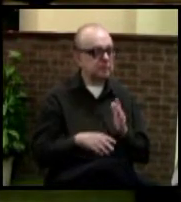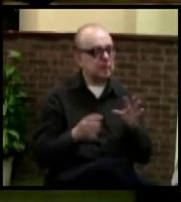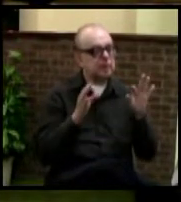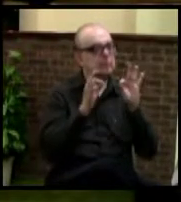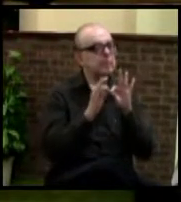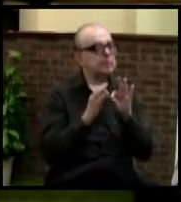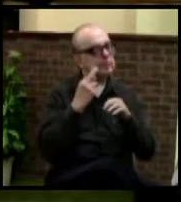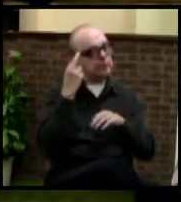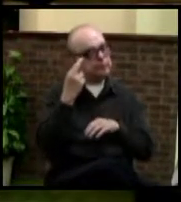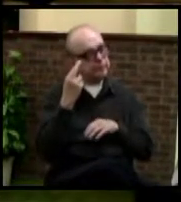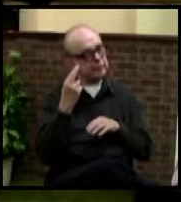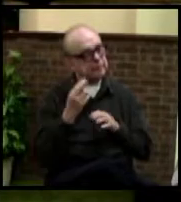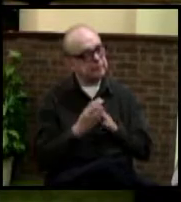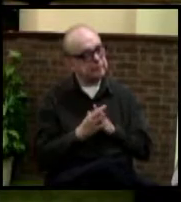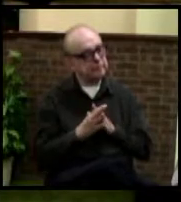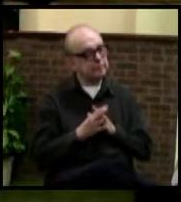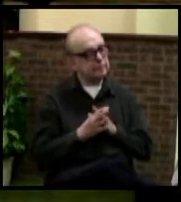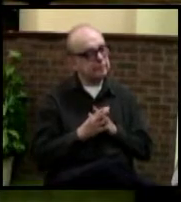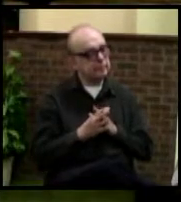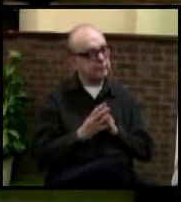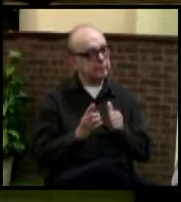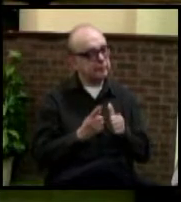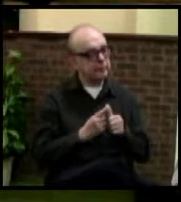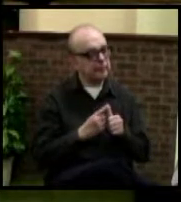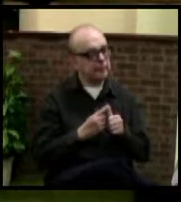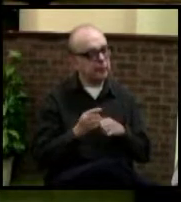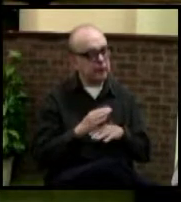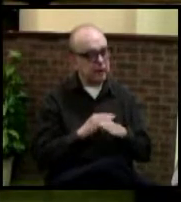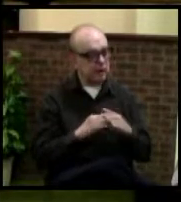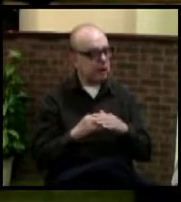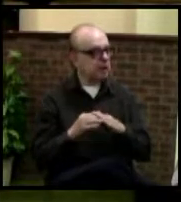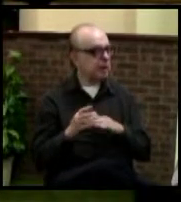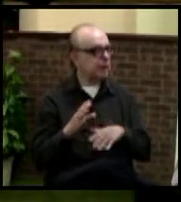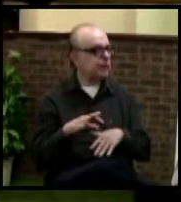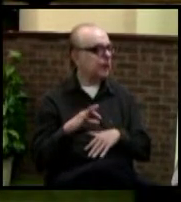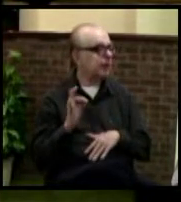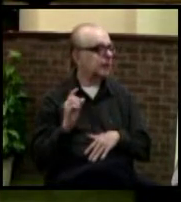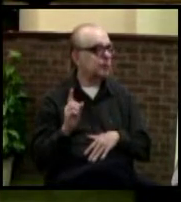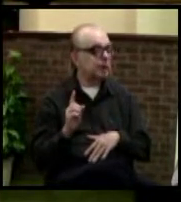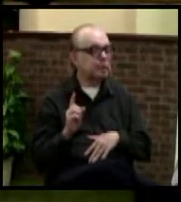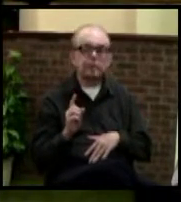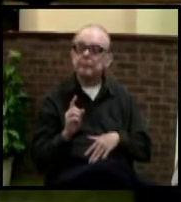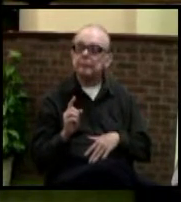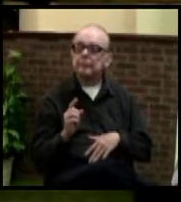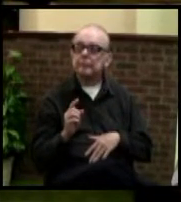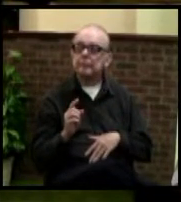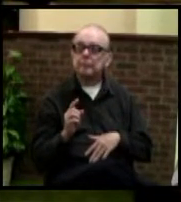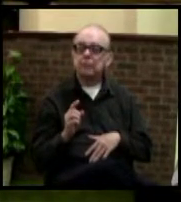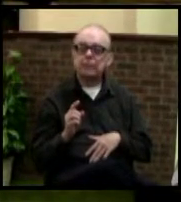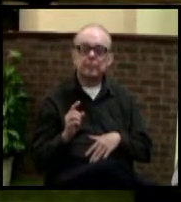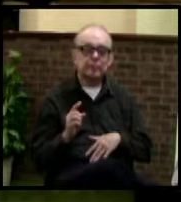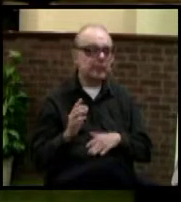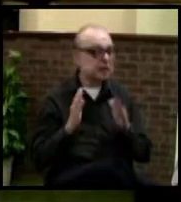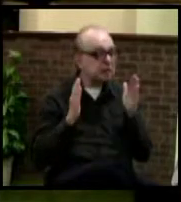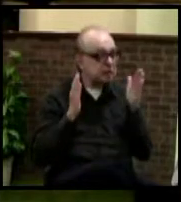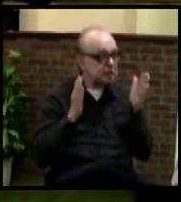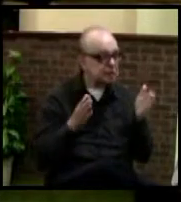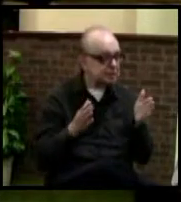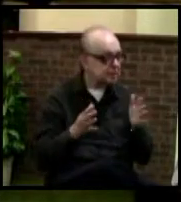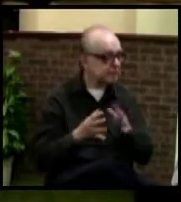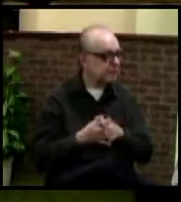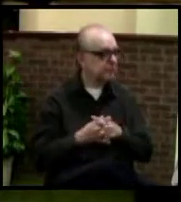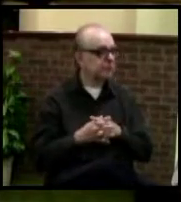what's the main purpose and the primary reason for gentleness? And it's found, he says,